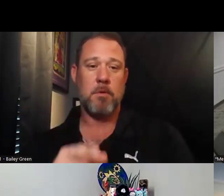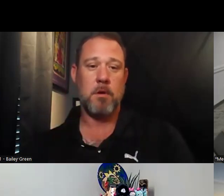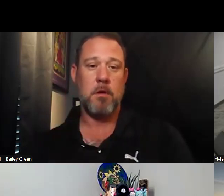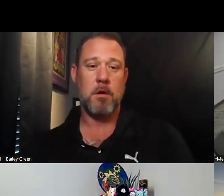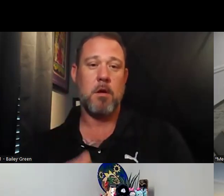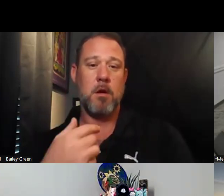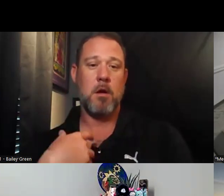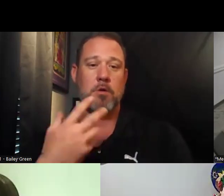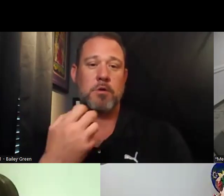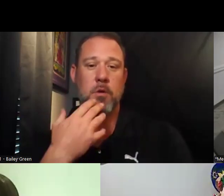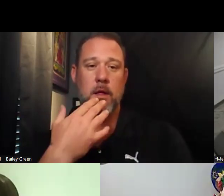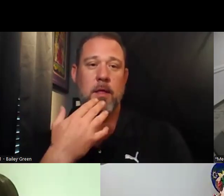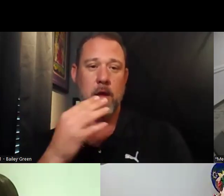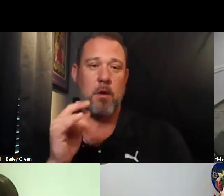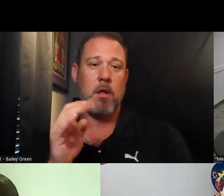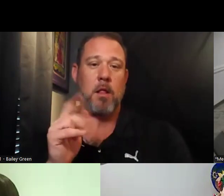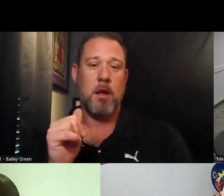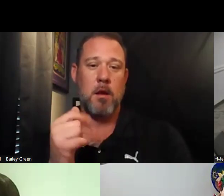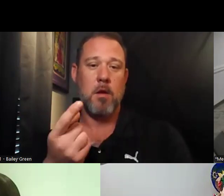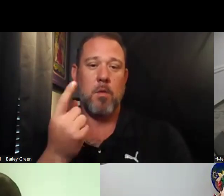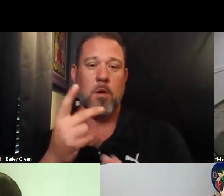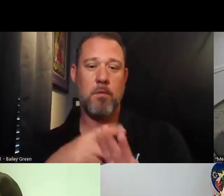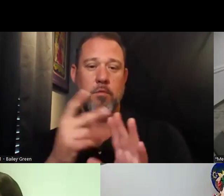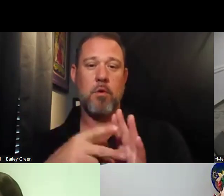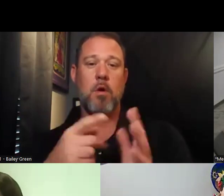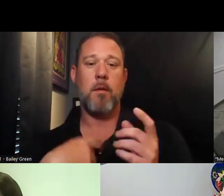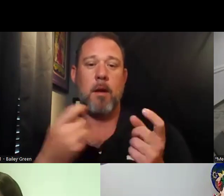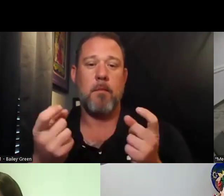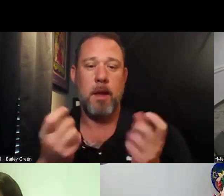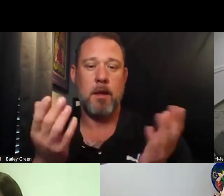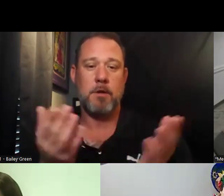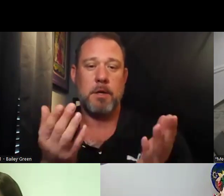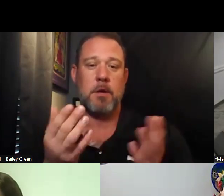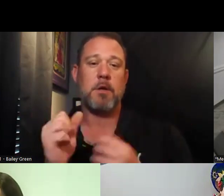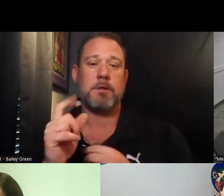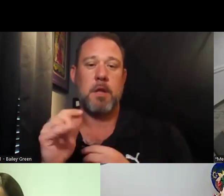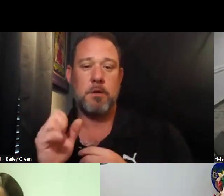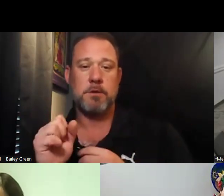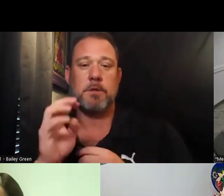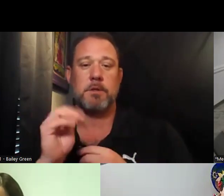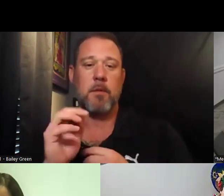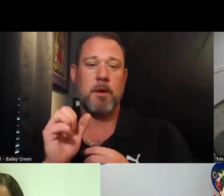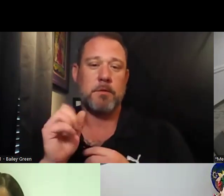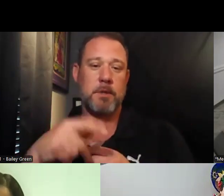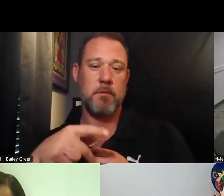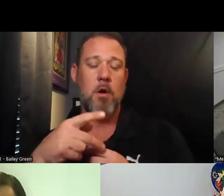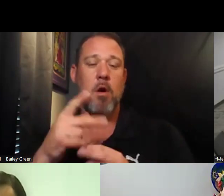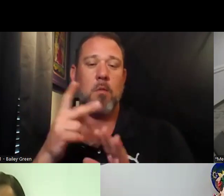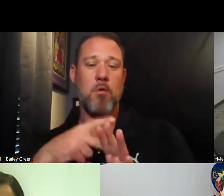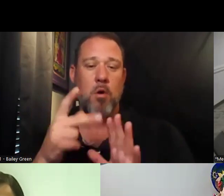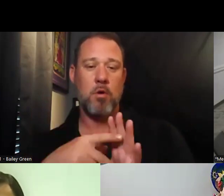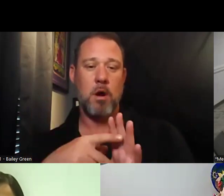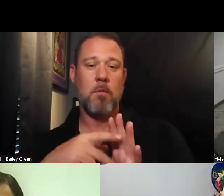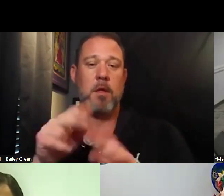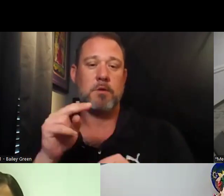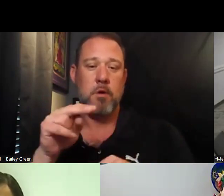just wanted to thank you, Elena. One of the programs that I manage here in Stanislaus County is the MSSP program, and that's